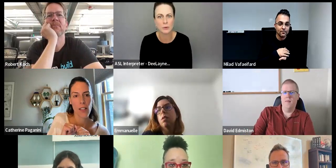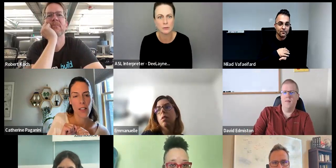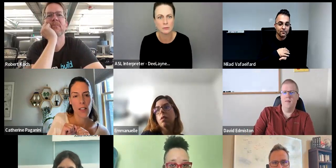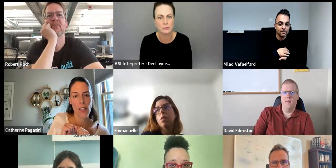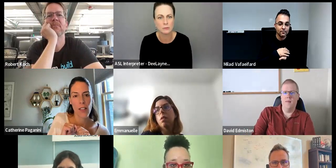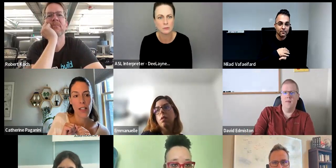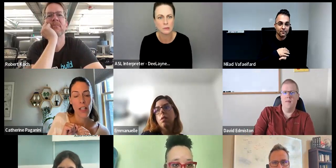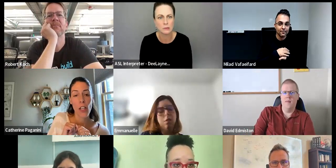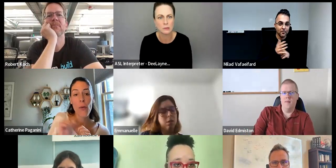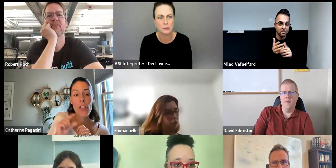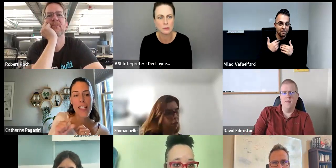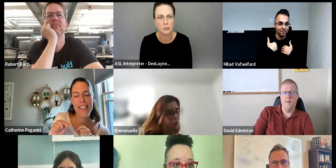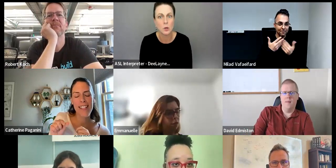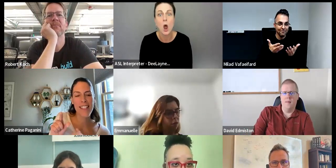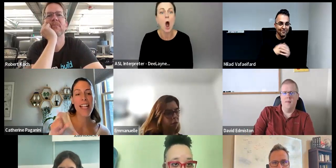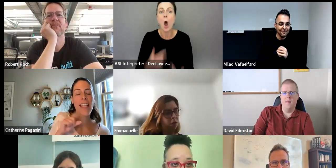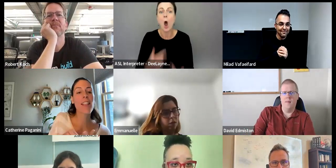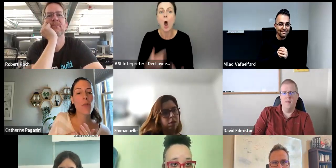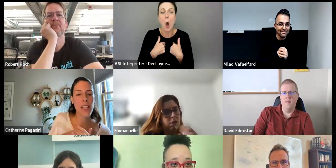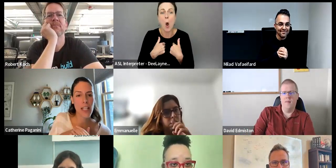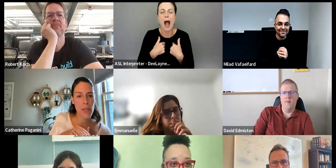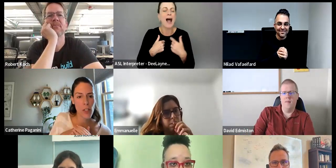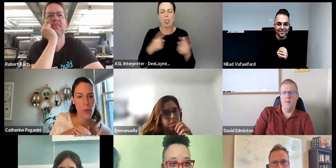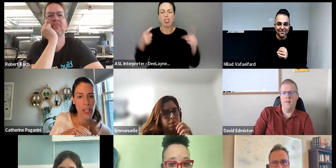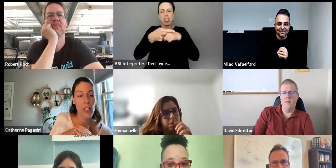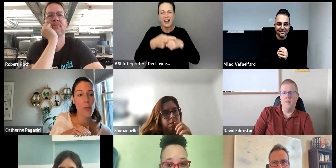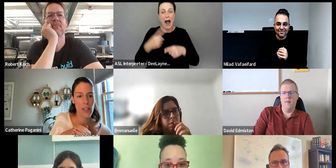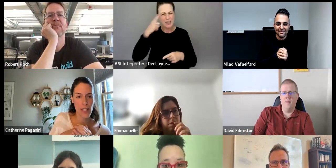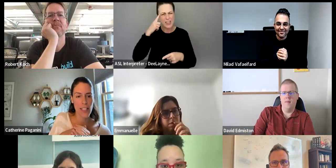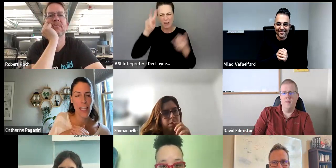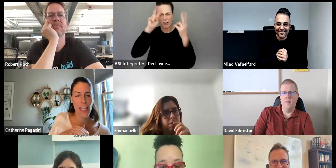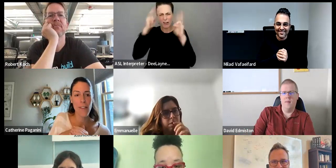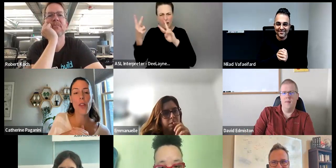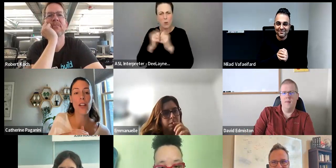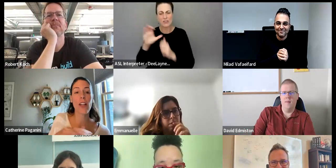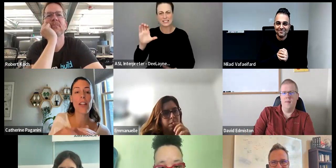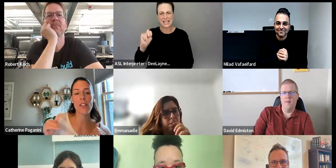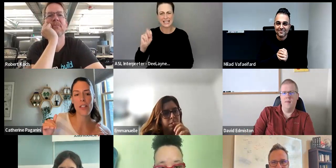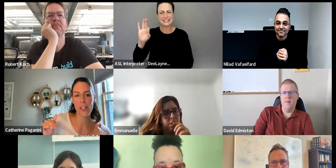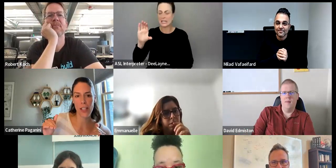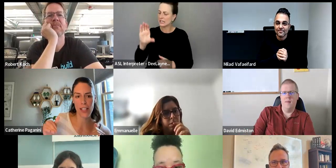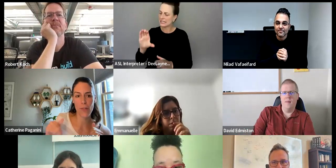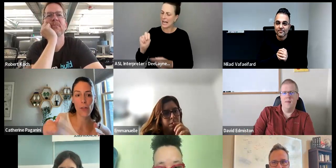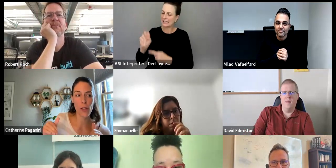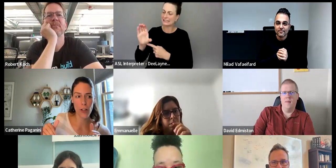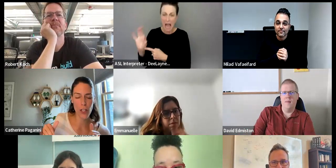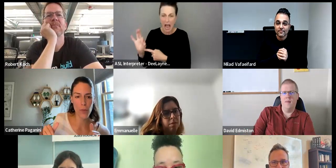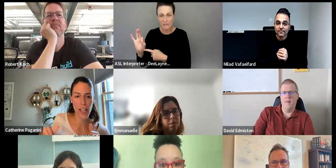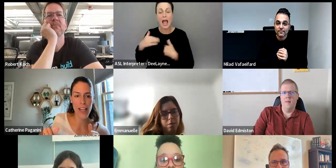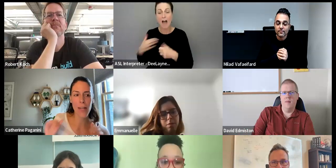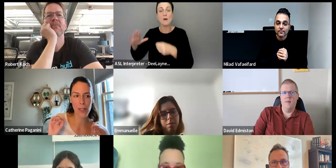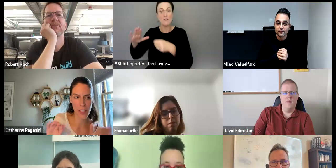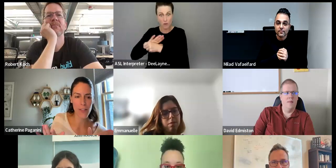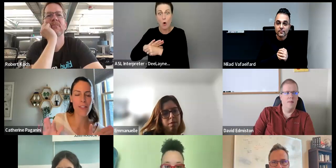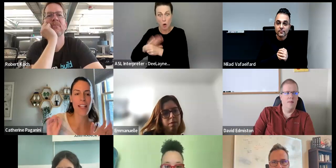Oh, Catherine? No, I was saying, I think there was like a miscommunication with the CNCF. So there is such thing as full